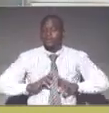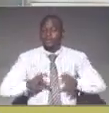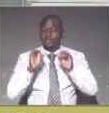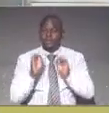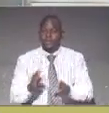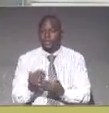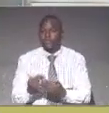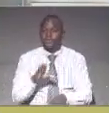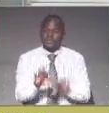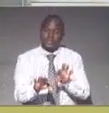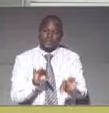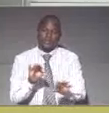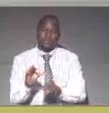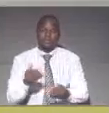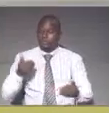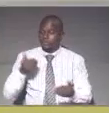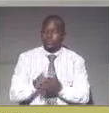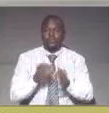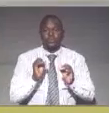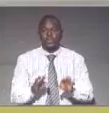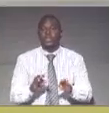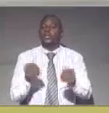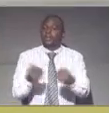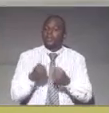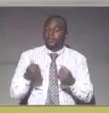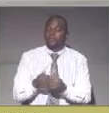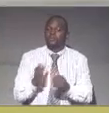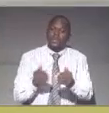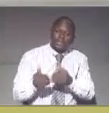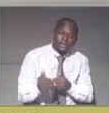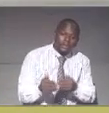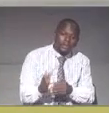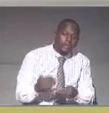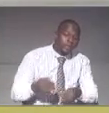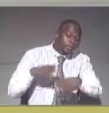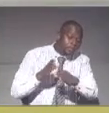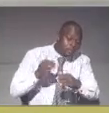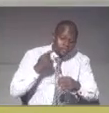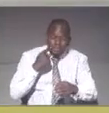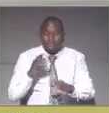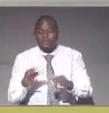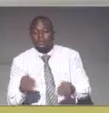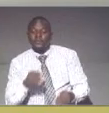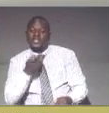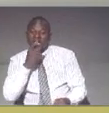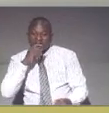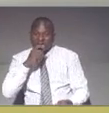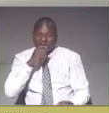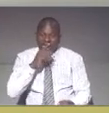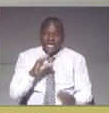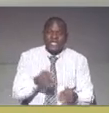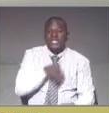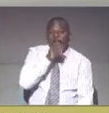if sample handling is not good. You tell us that it's a hen, so we go to treat a hen. If it is a dog and you tell us it's a